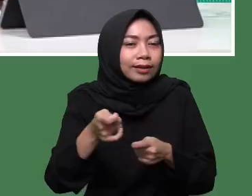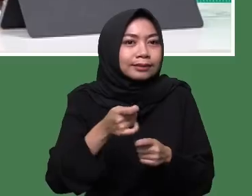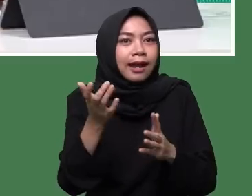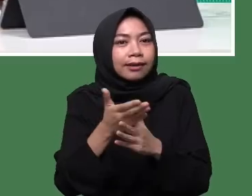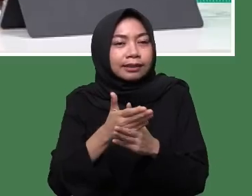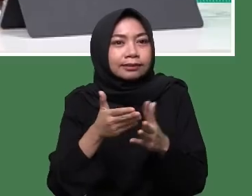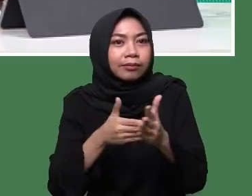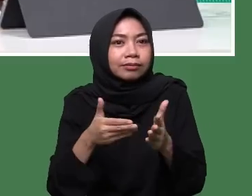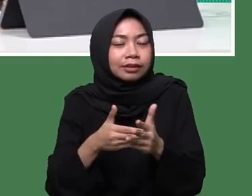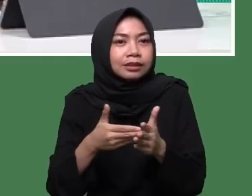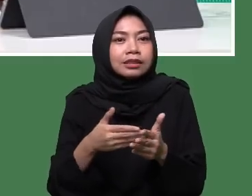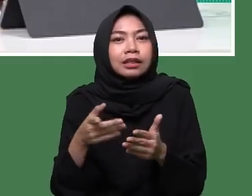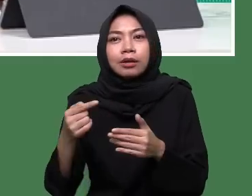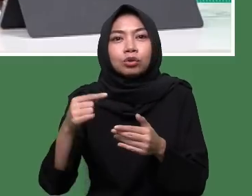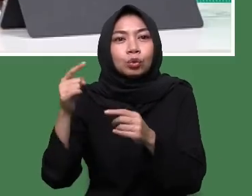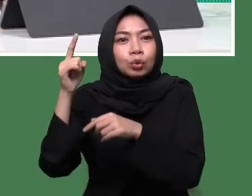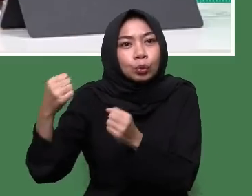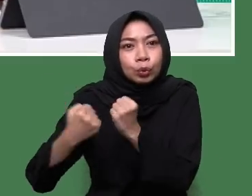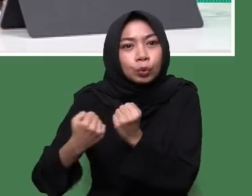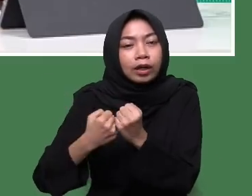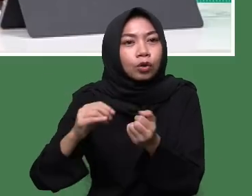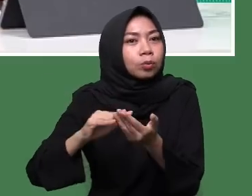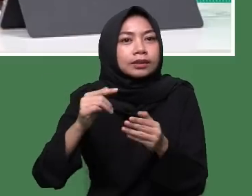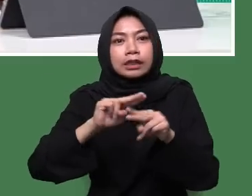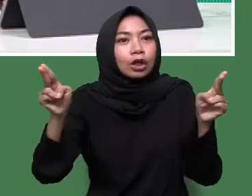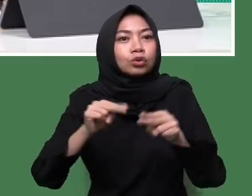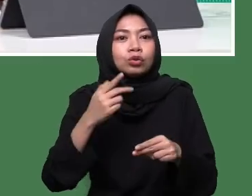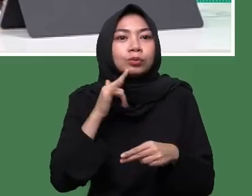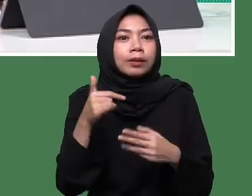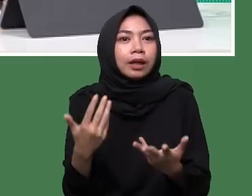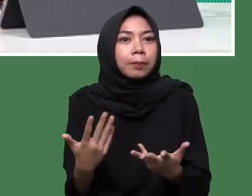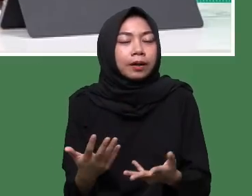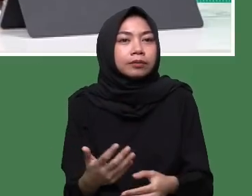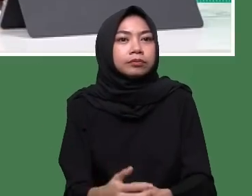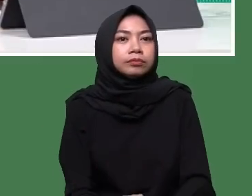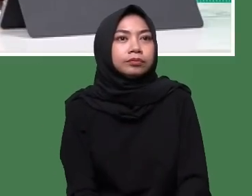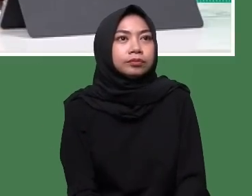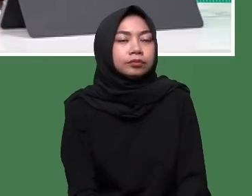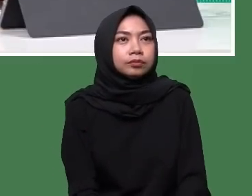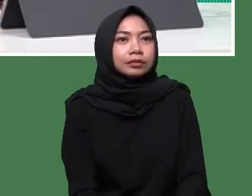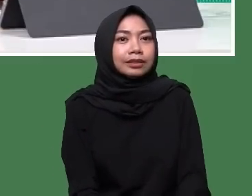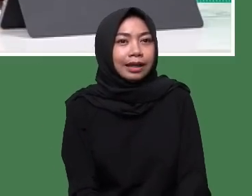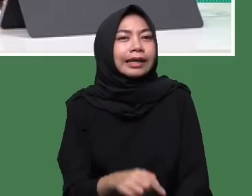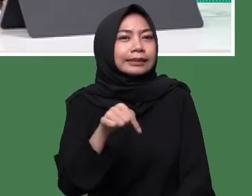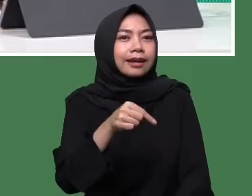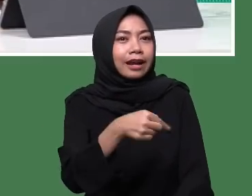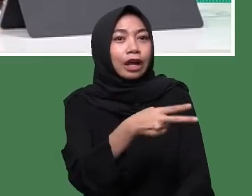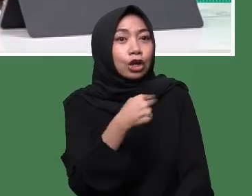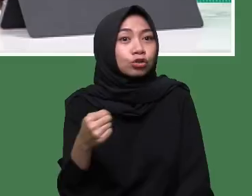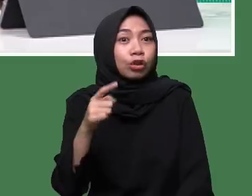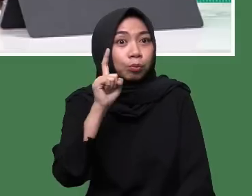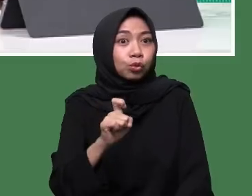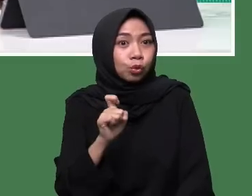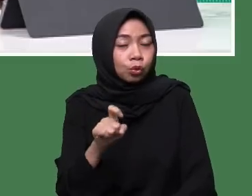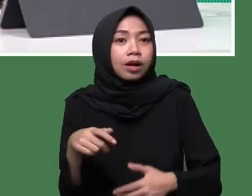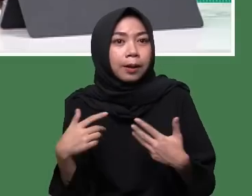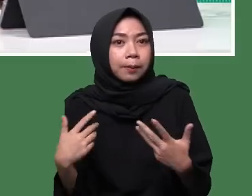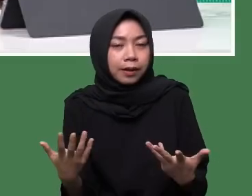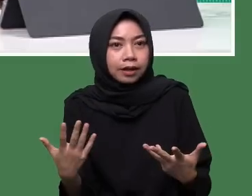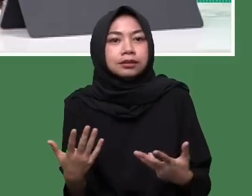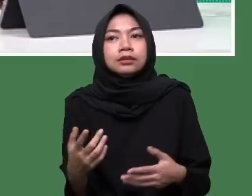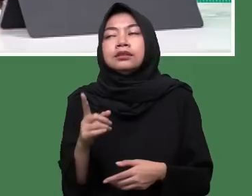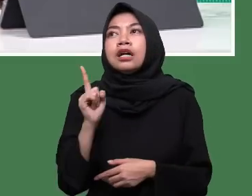can the international community give you? Yes. I think what we need right now, first is we have to understand the